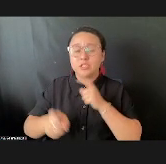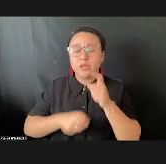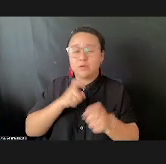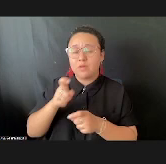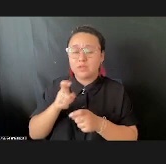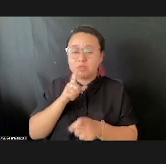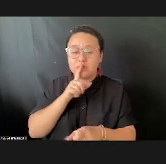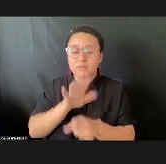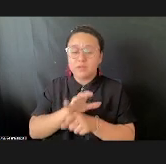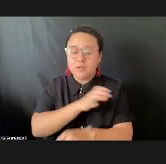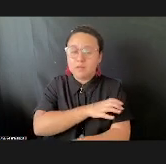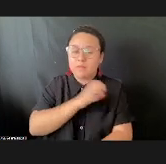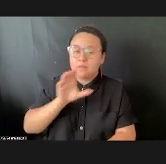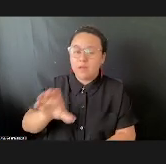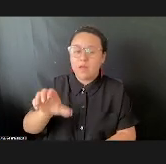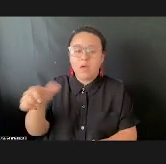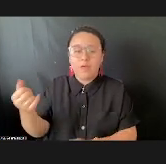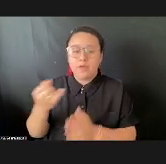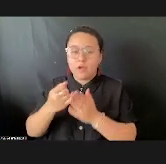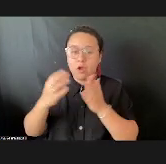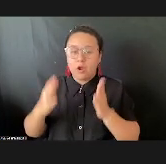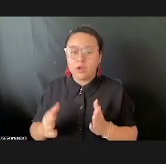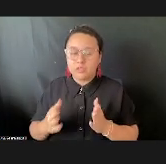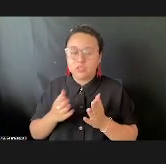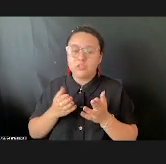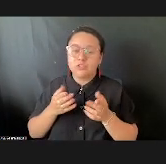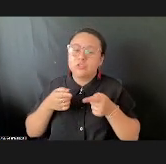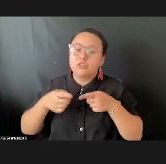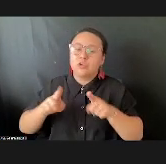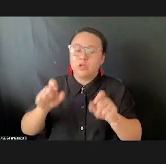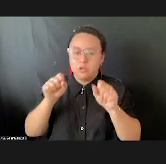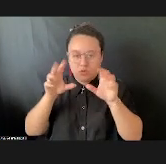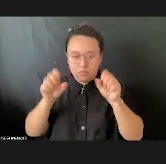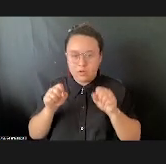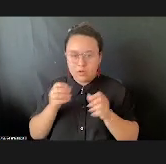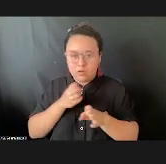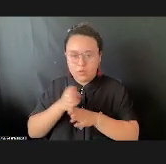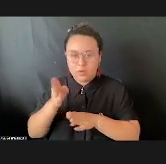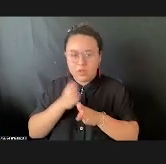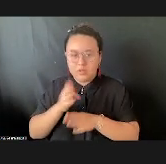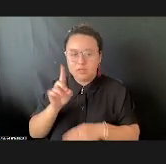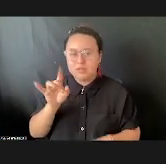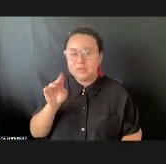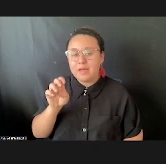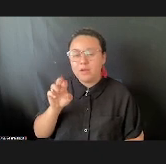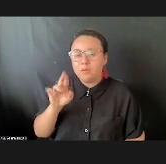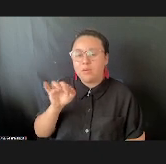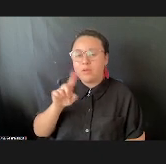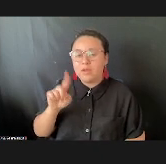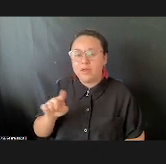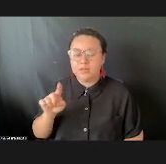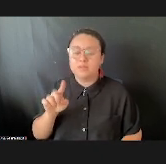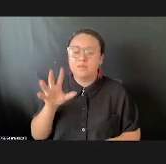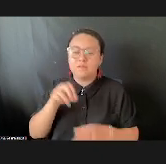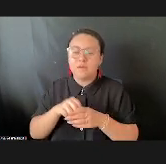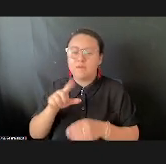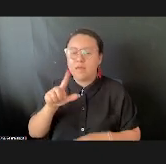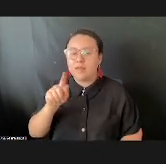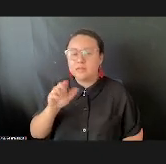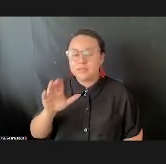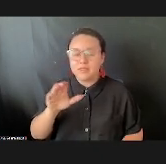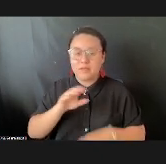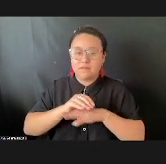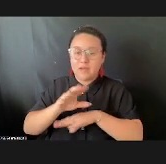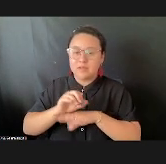commitment to empowering fellow artists throughout her remarkable career. Diane Rodriguez served on the LTC's advisory committee